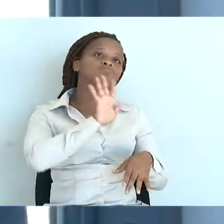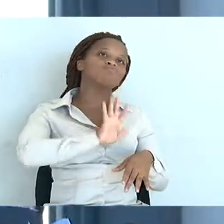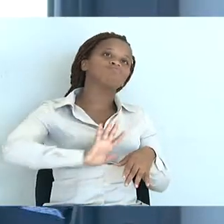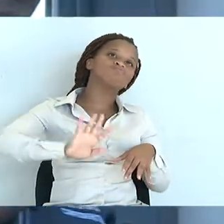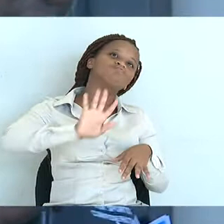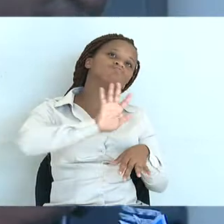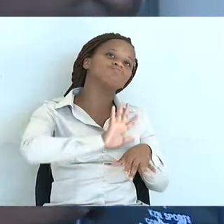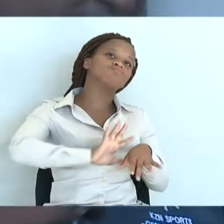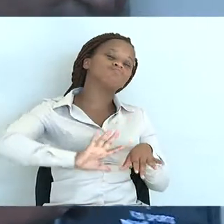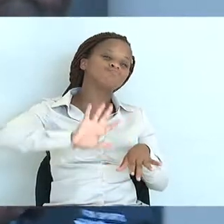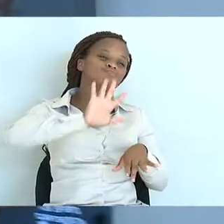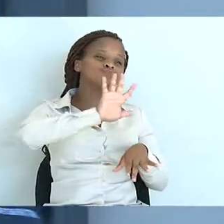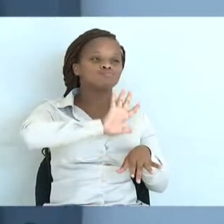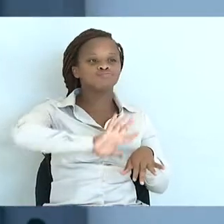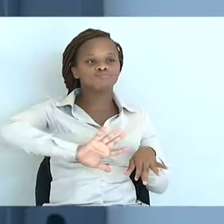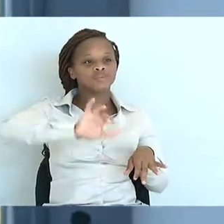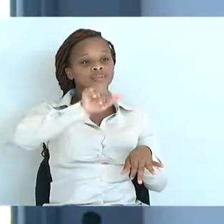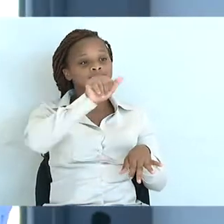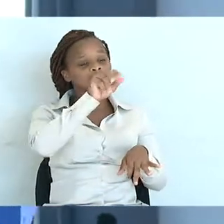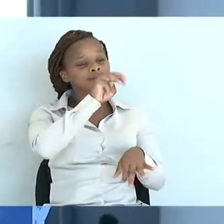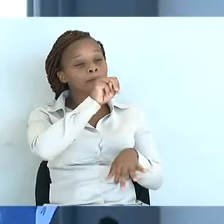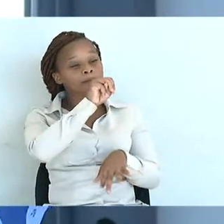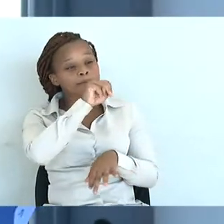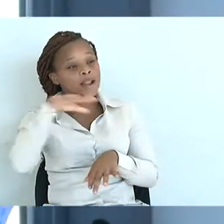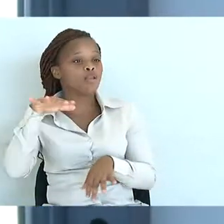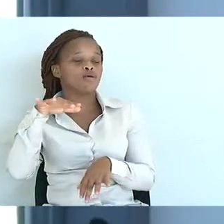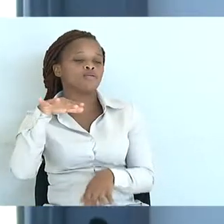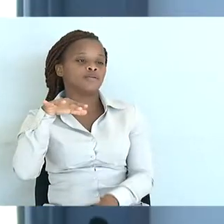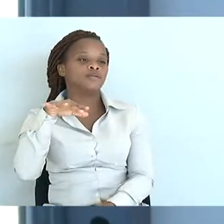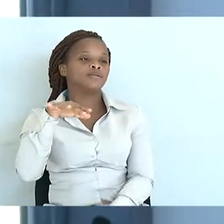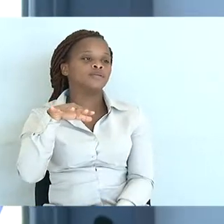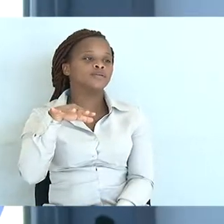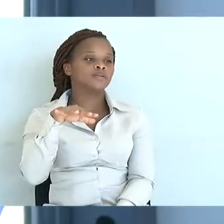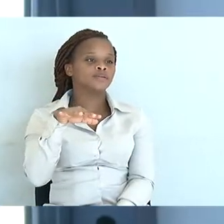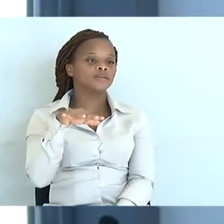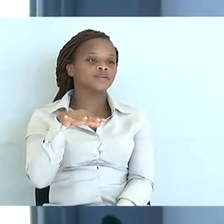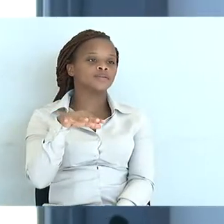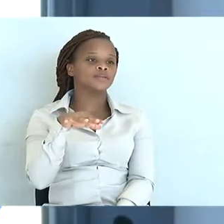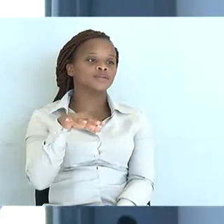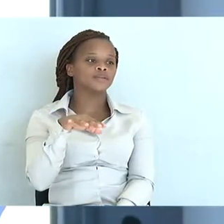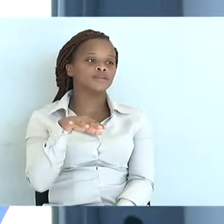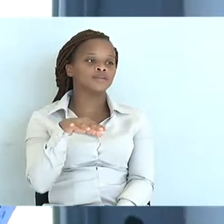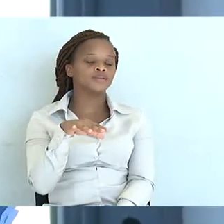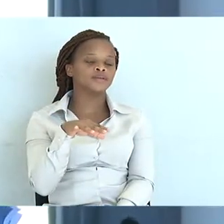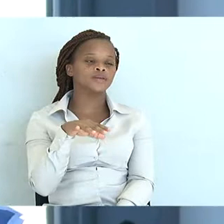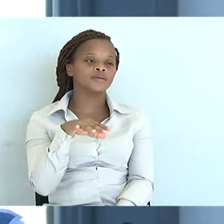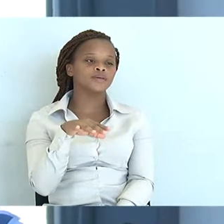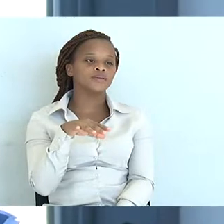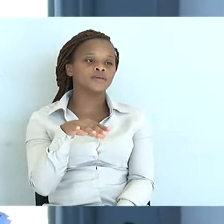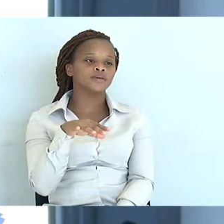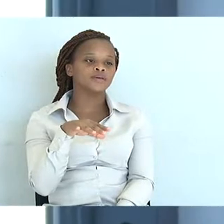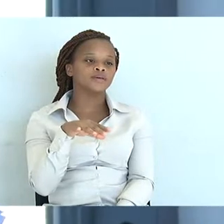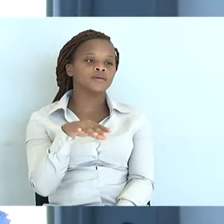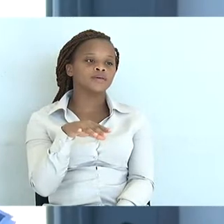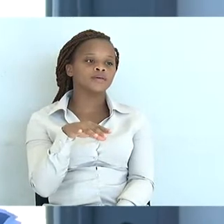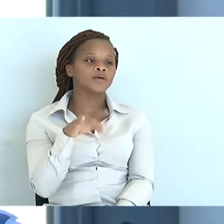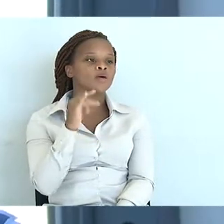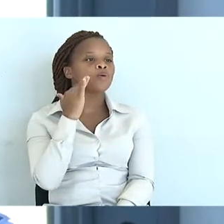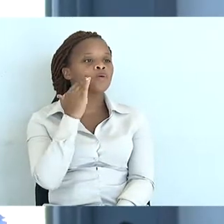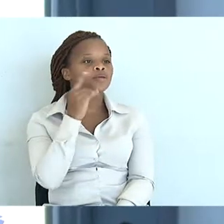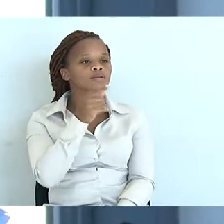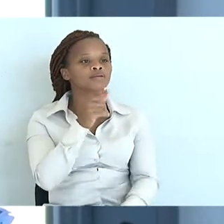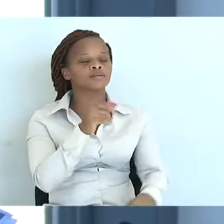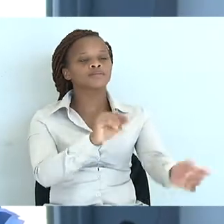maybe 6 million in revenues, whereby in a form of Kaizer Chiefs,